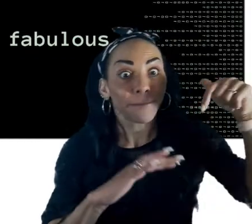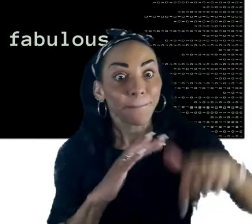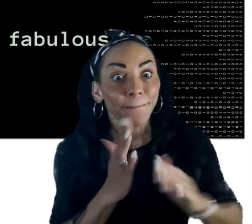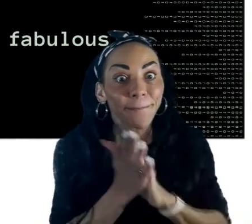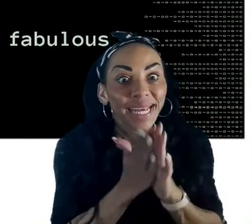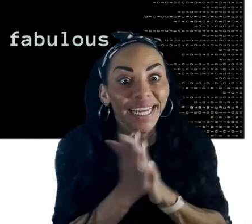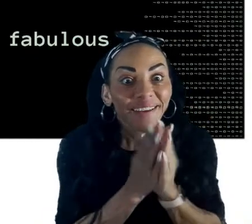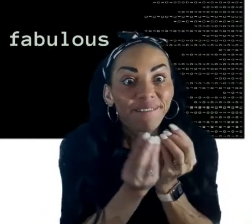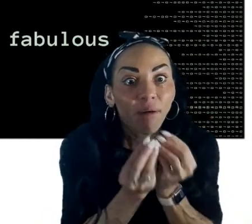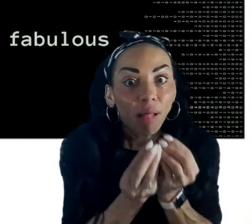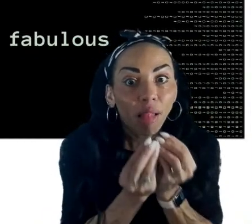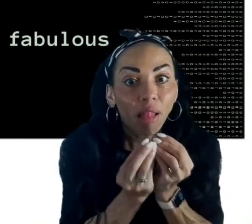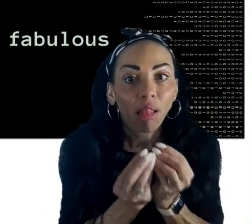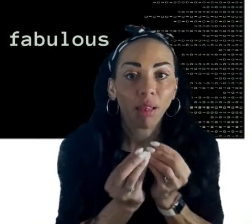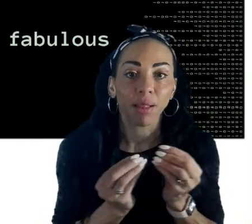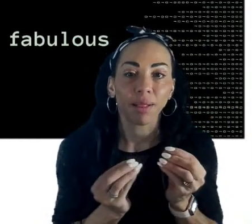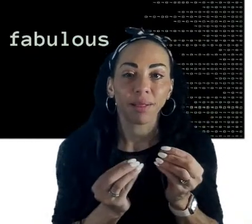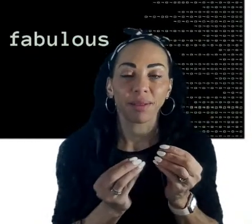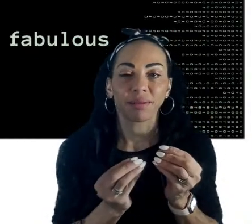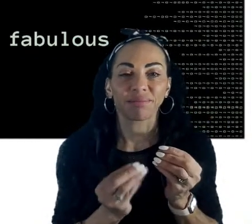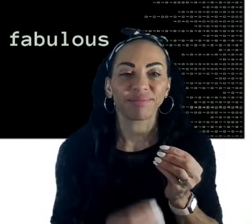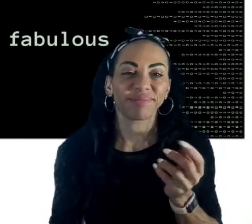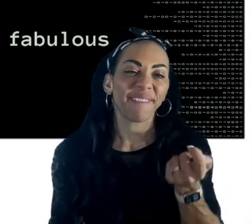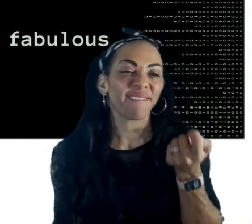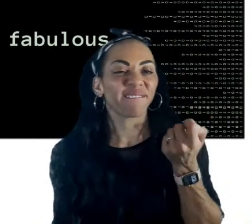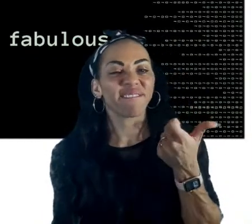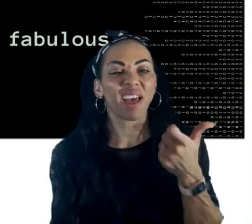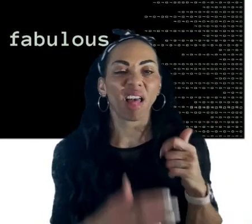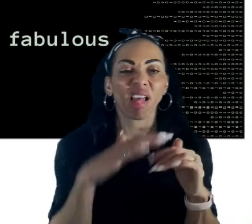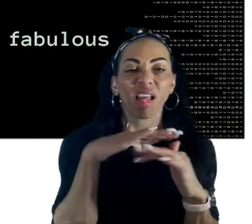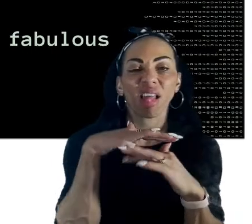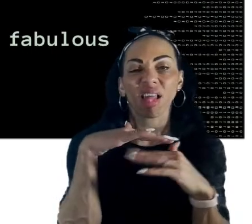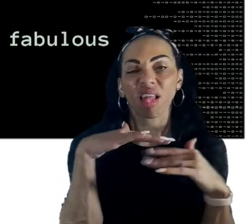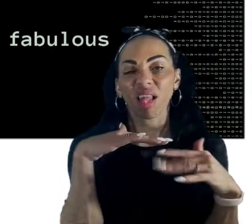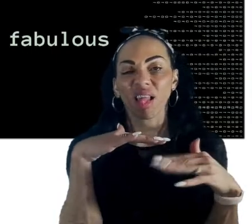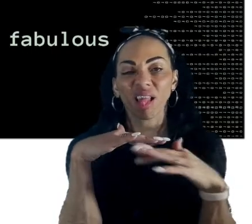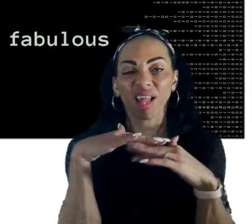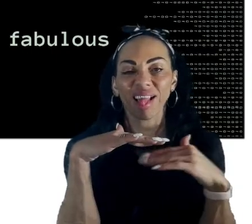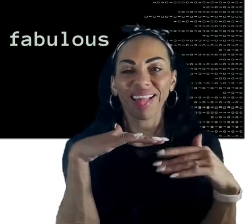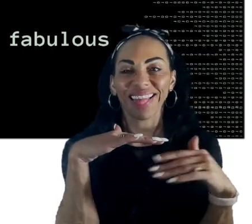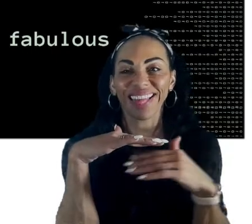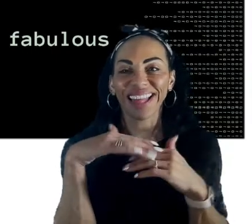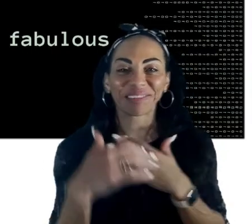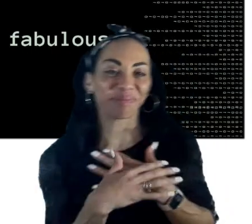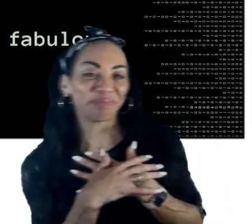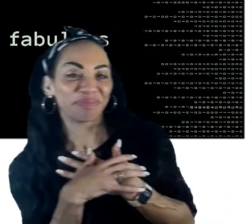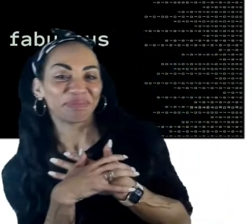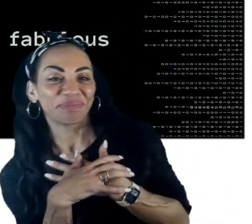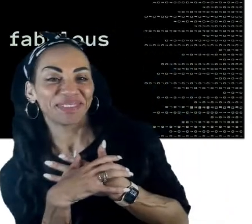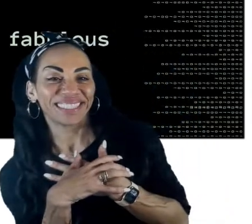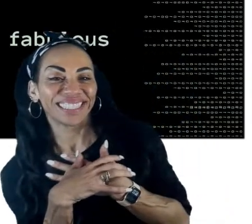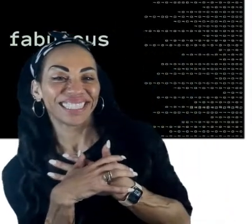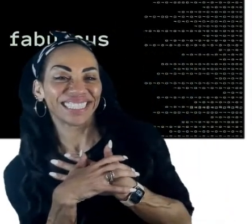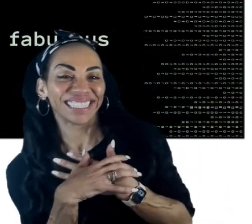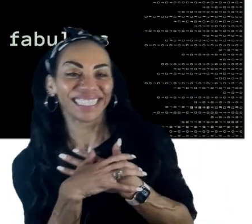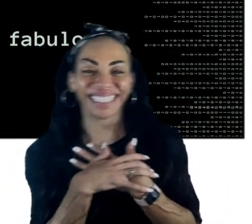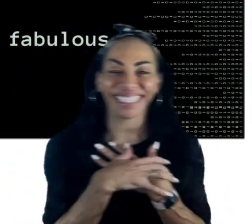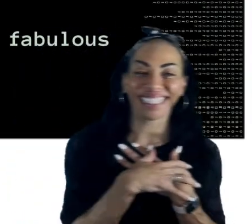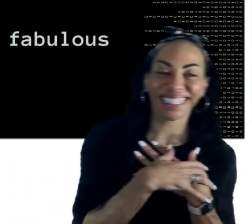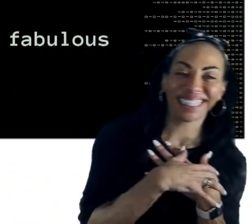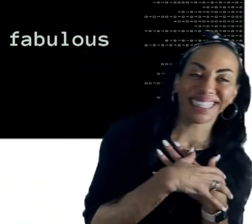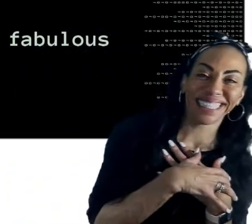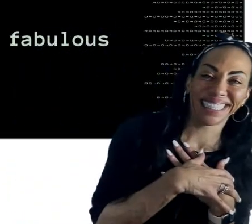says fickle, maybe. Nikki's slightly in the way of that one. Frustrated, but they've all,